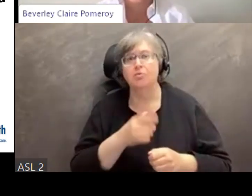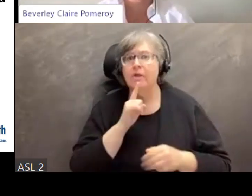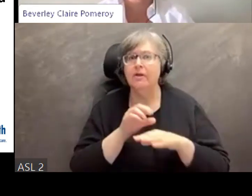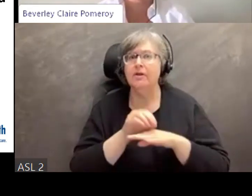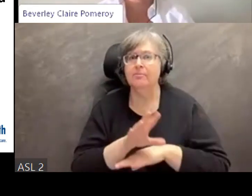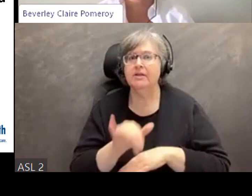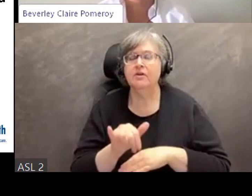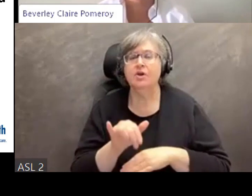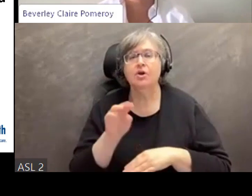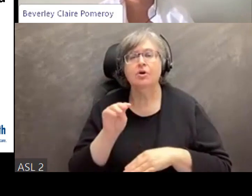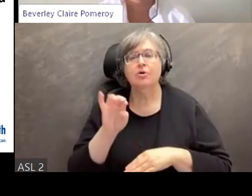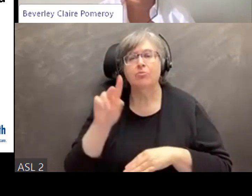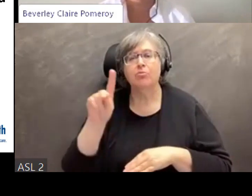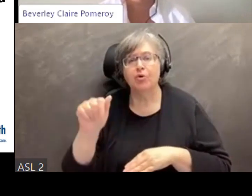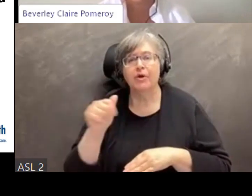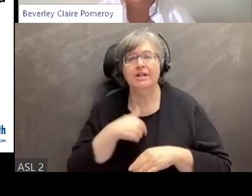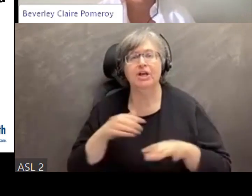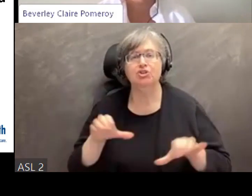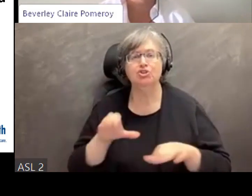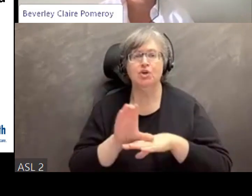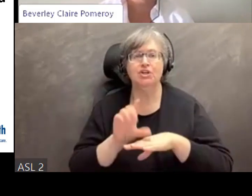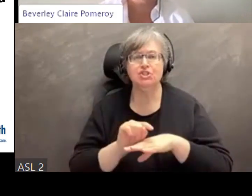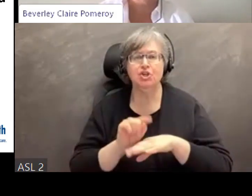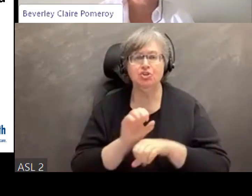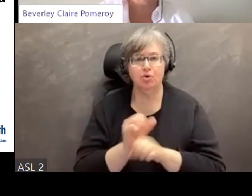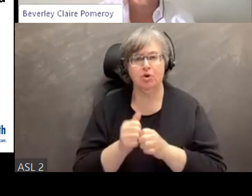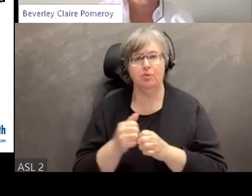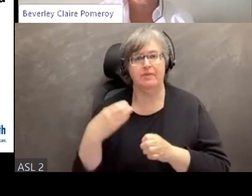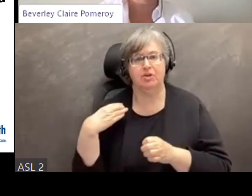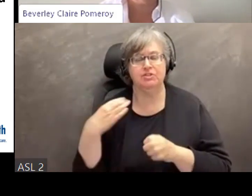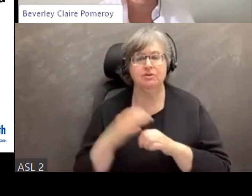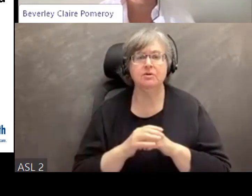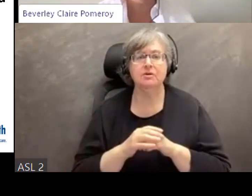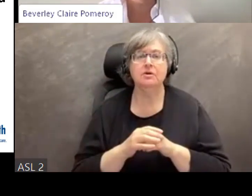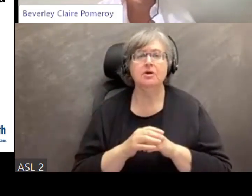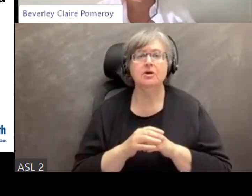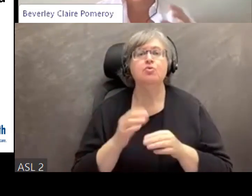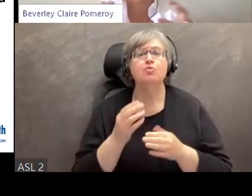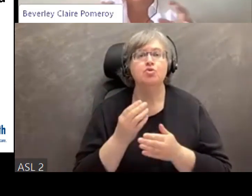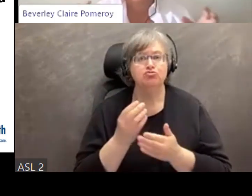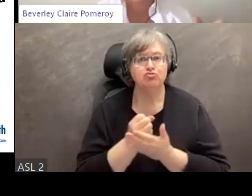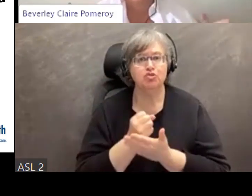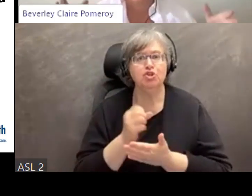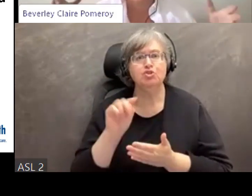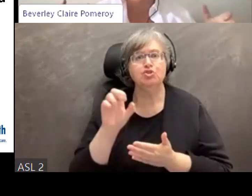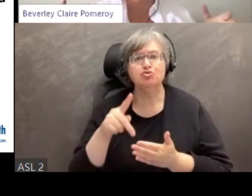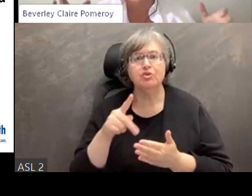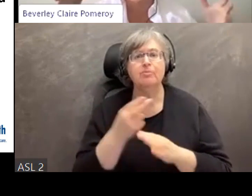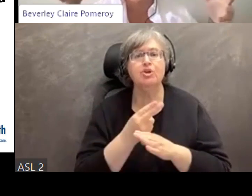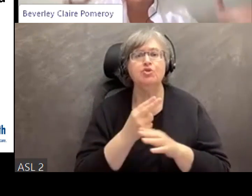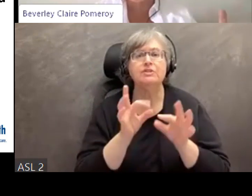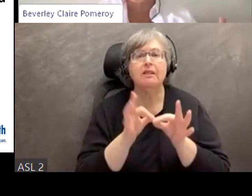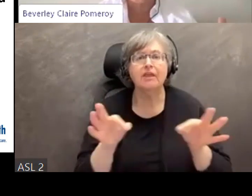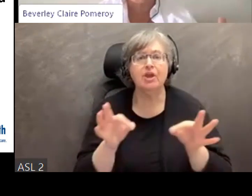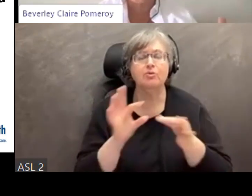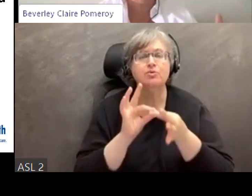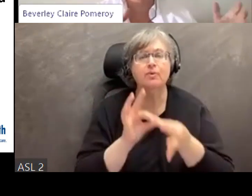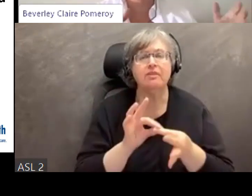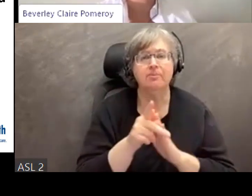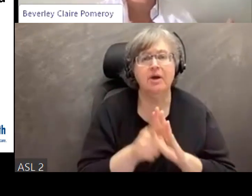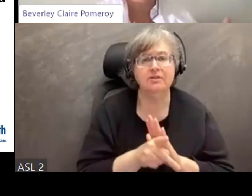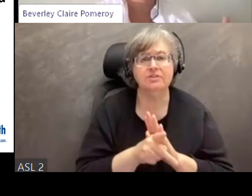great impact. Both Marika and I do a lot of sort of consulting work and coaching on placing TRIP into practice through language